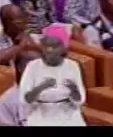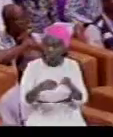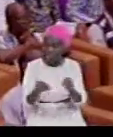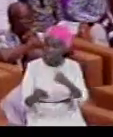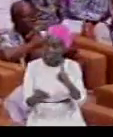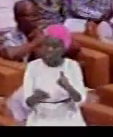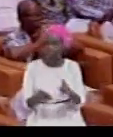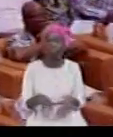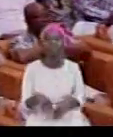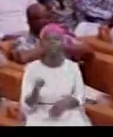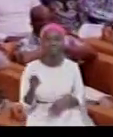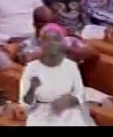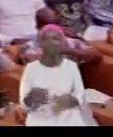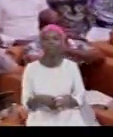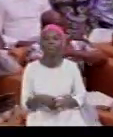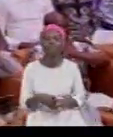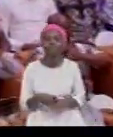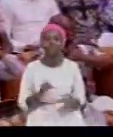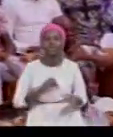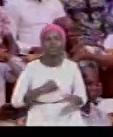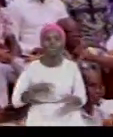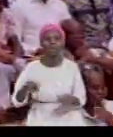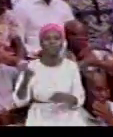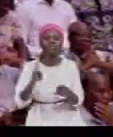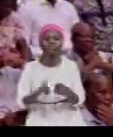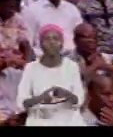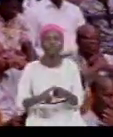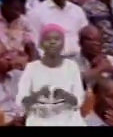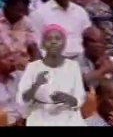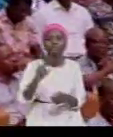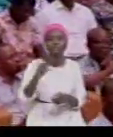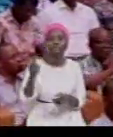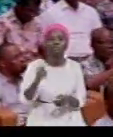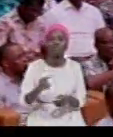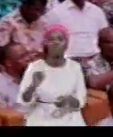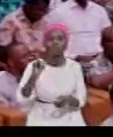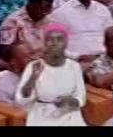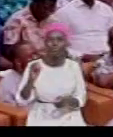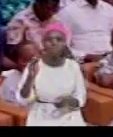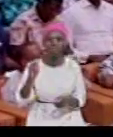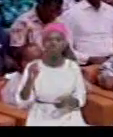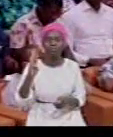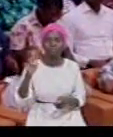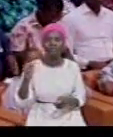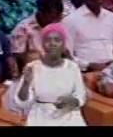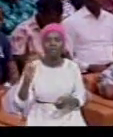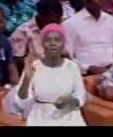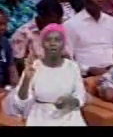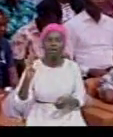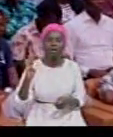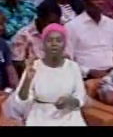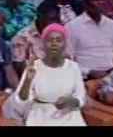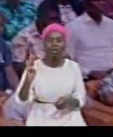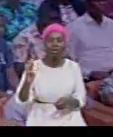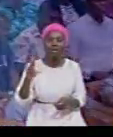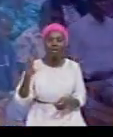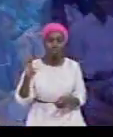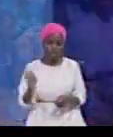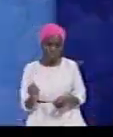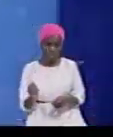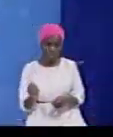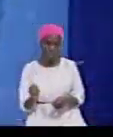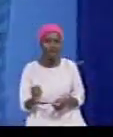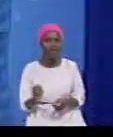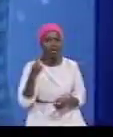I went to Zimbabwe to have crusade and to have teaching the